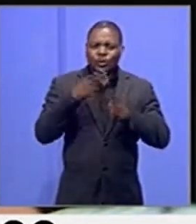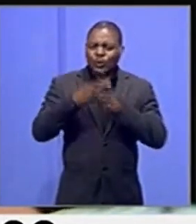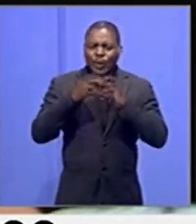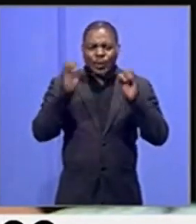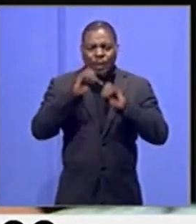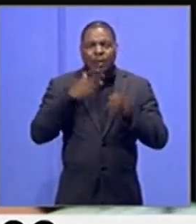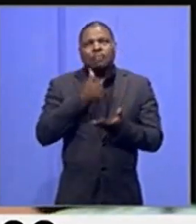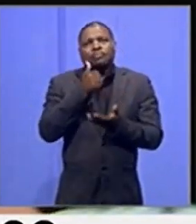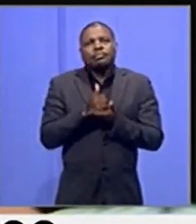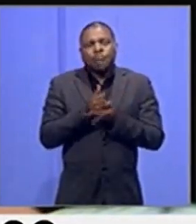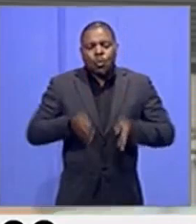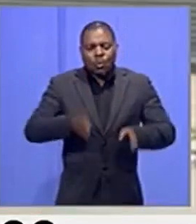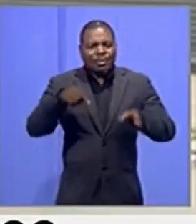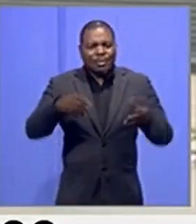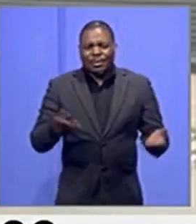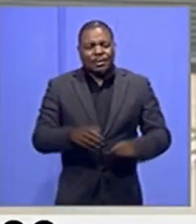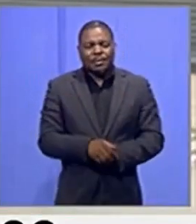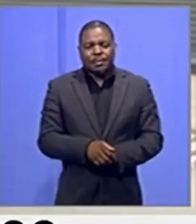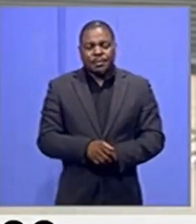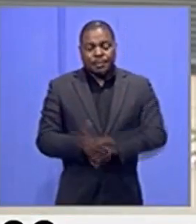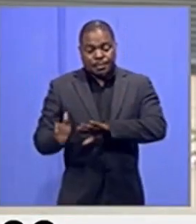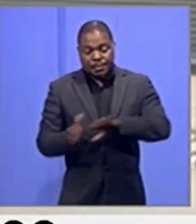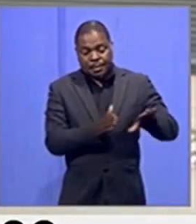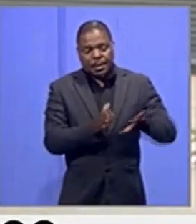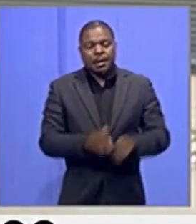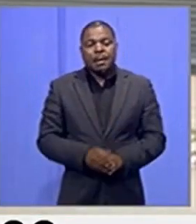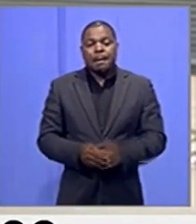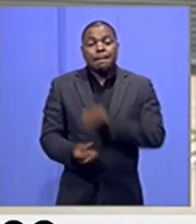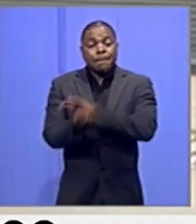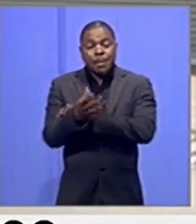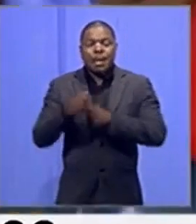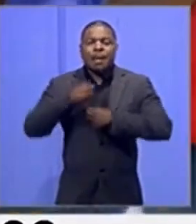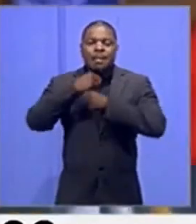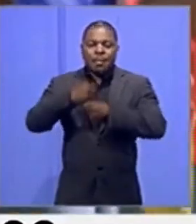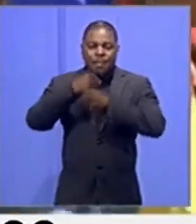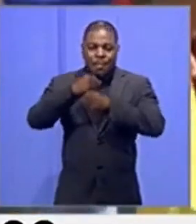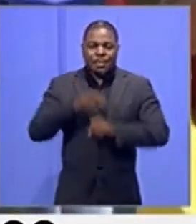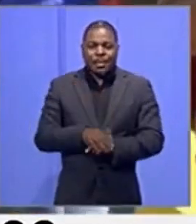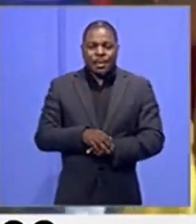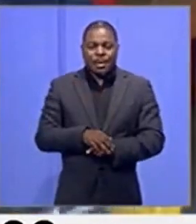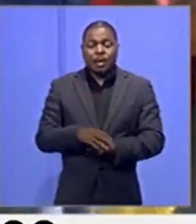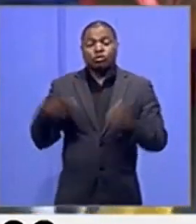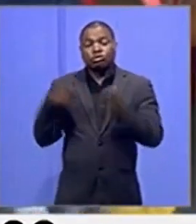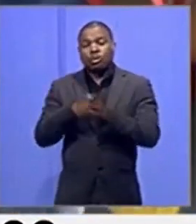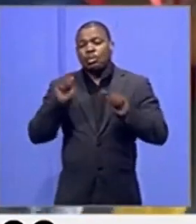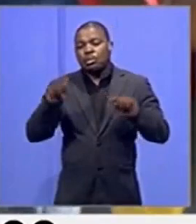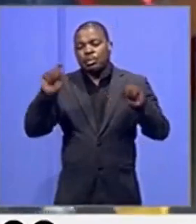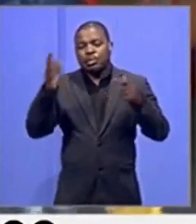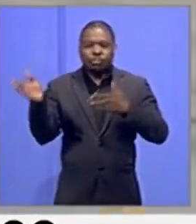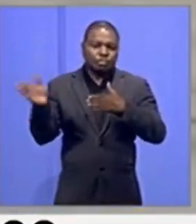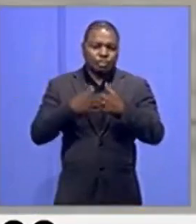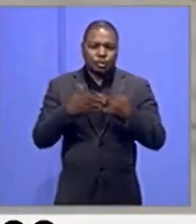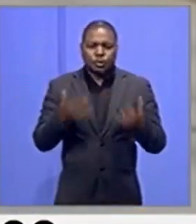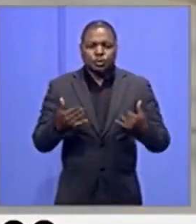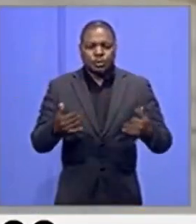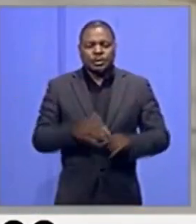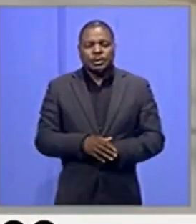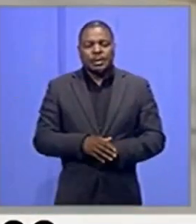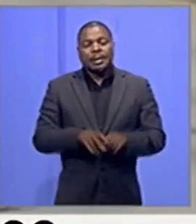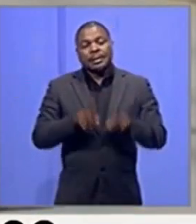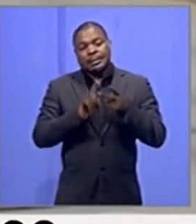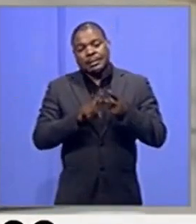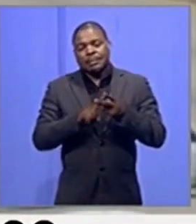be just sitting on the road. Kambombela Mpumalanga, mabenkele a tlhwele a tswaletšwe. Le ge go le bjalo moela wa